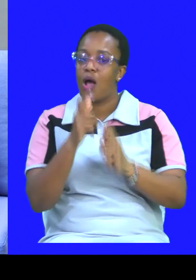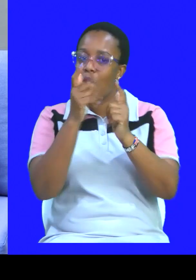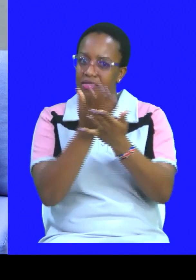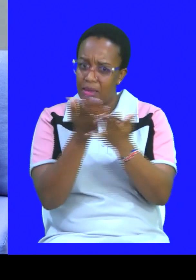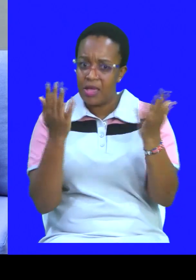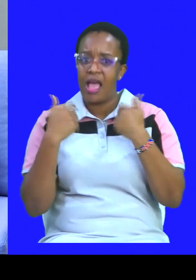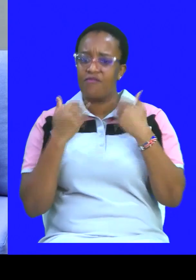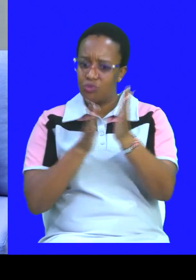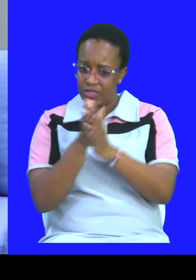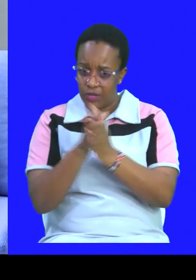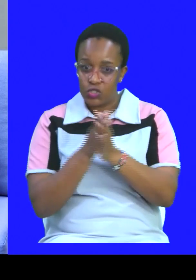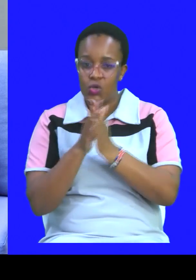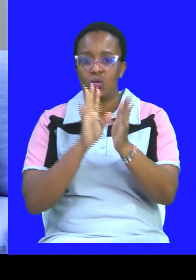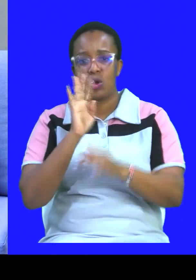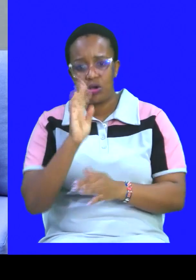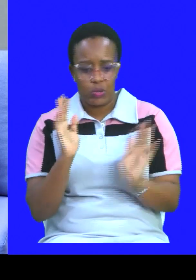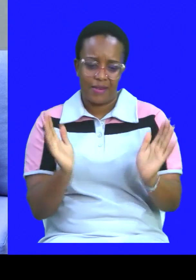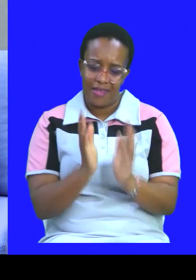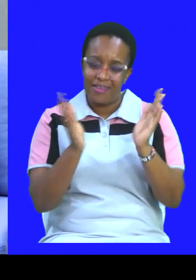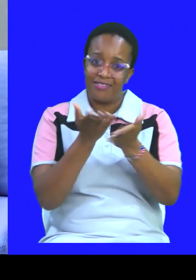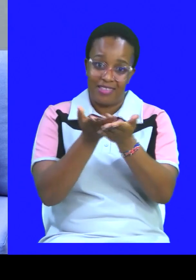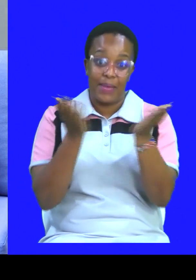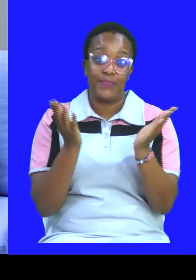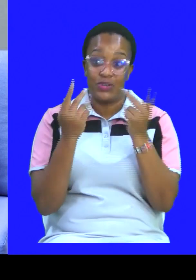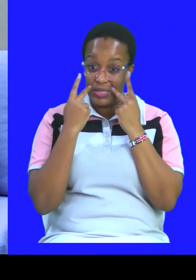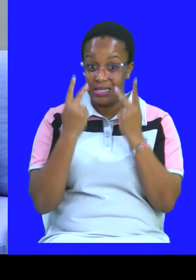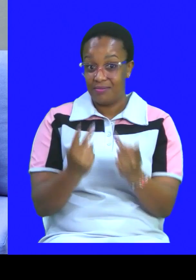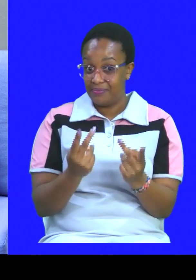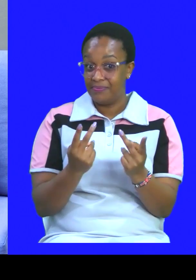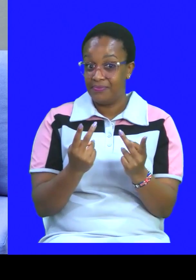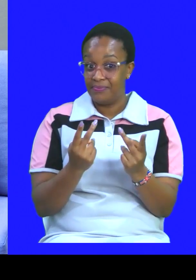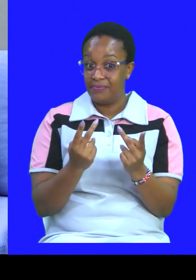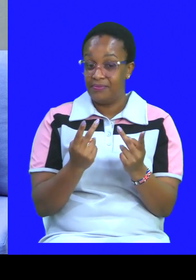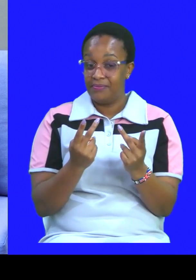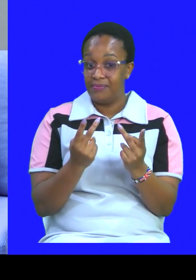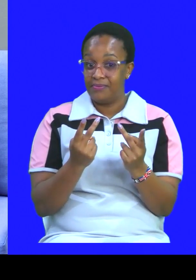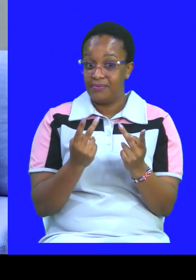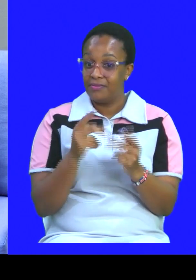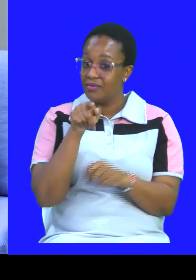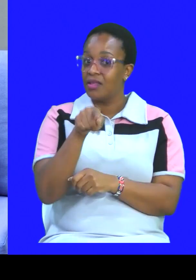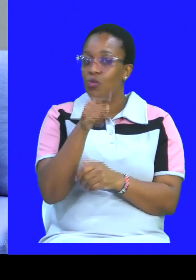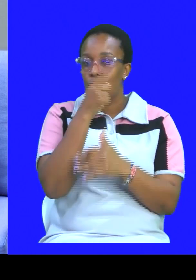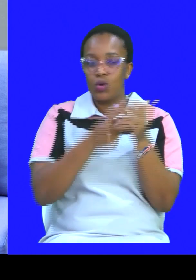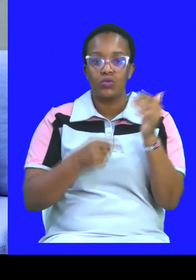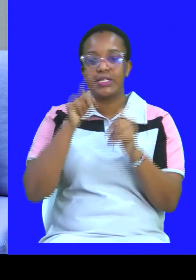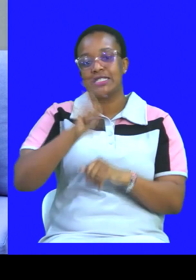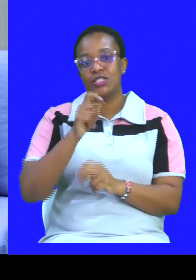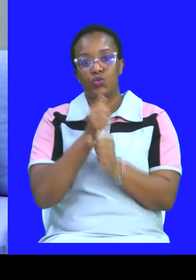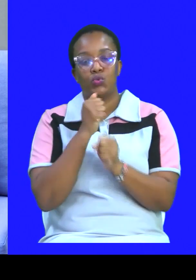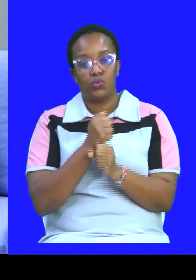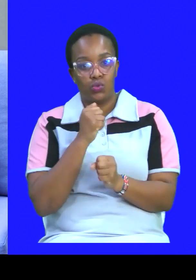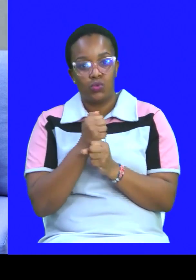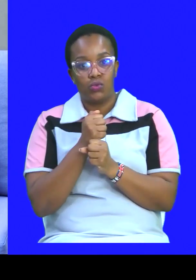You encourage them. You see, so I think that is what it needs to be done.